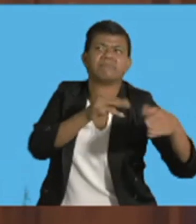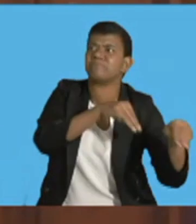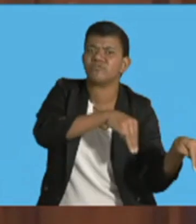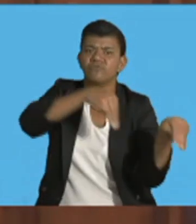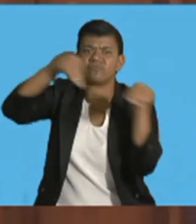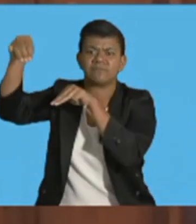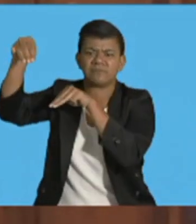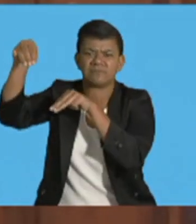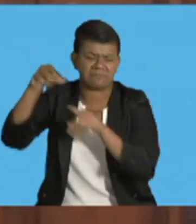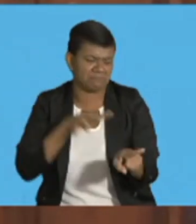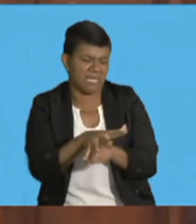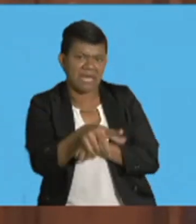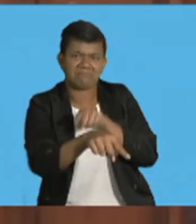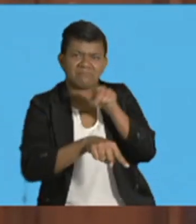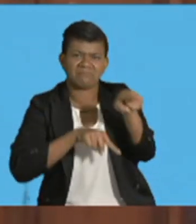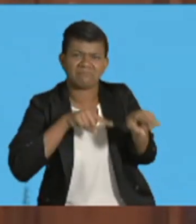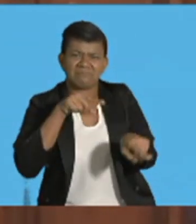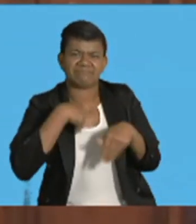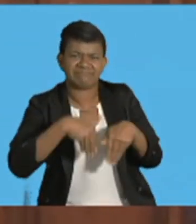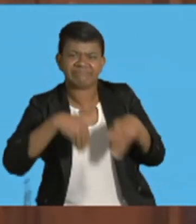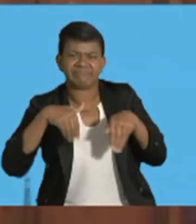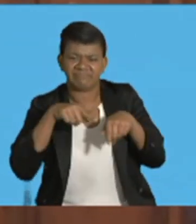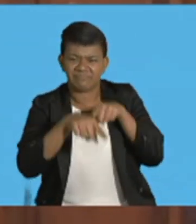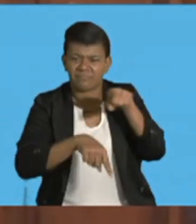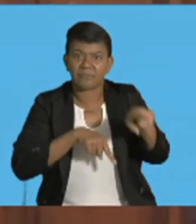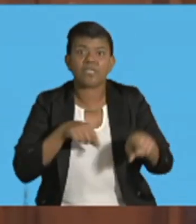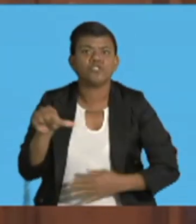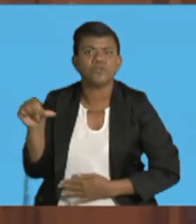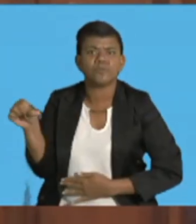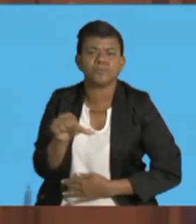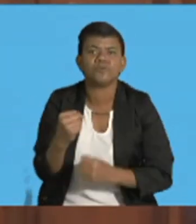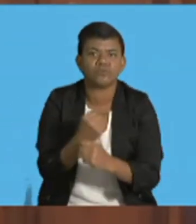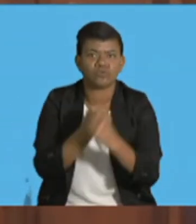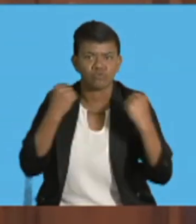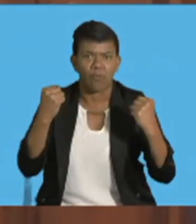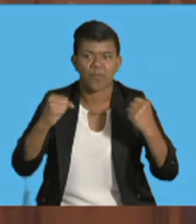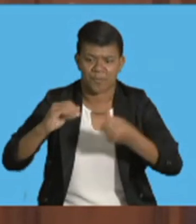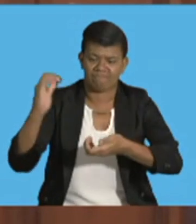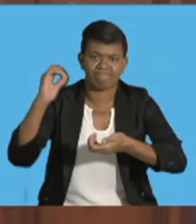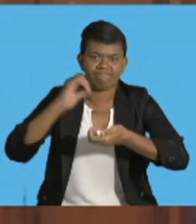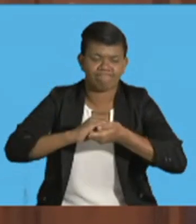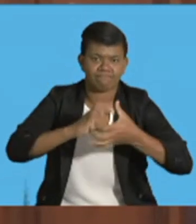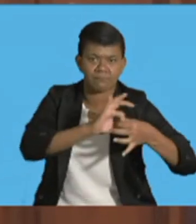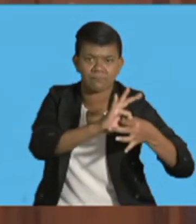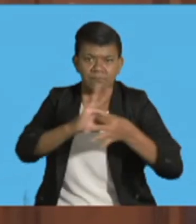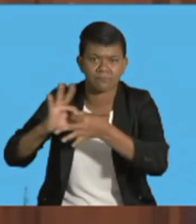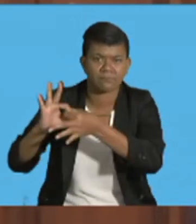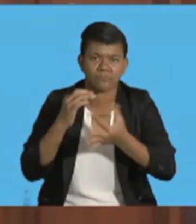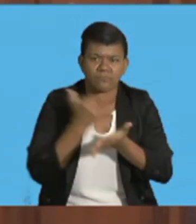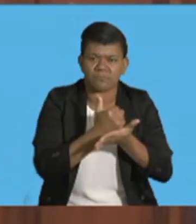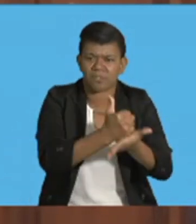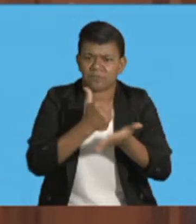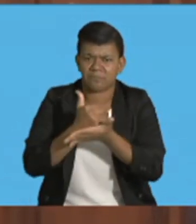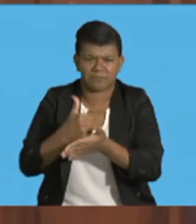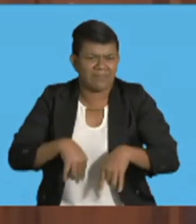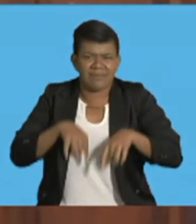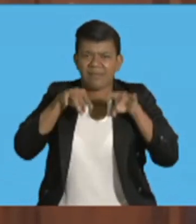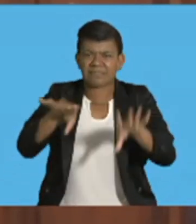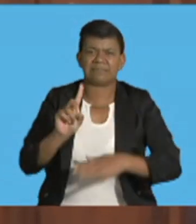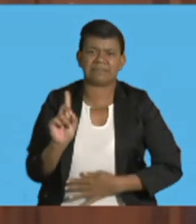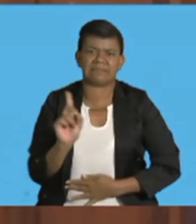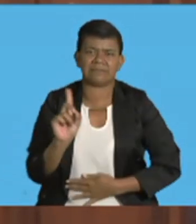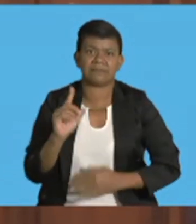world, and I congratulate you on your efforts to make this Parliament and Fiji itself a place of inclusiveness,